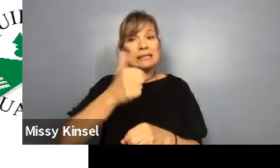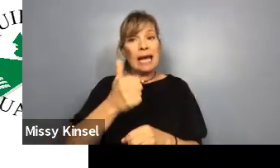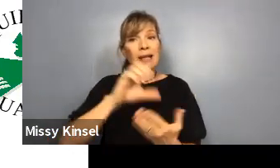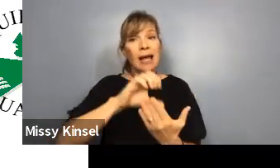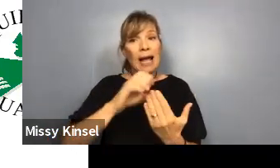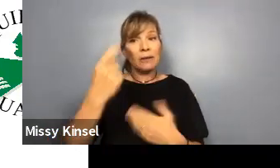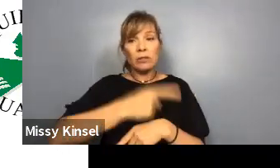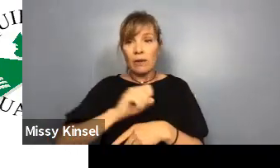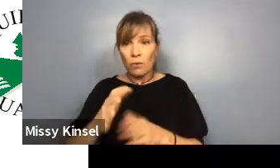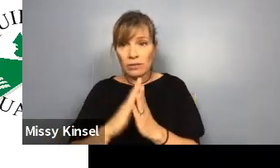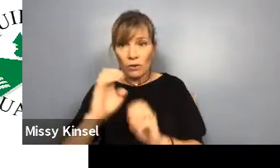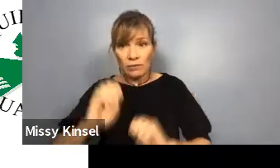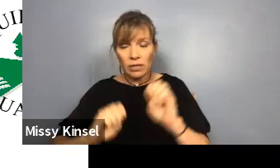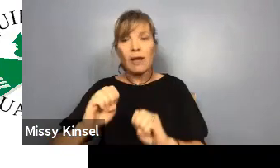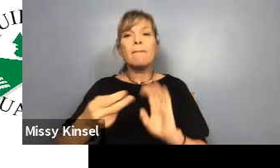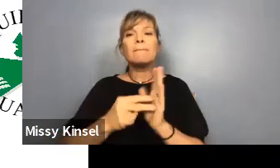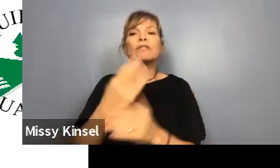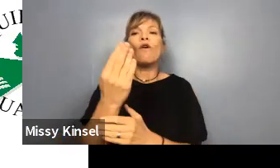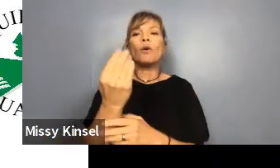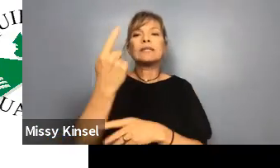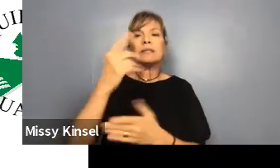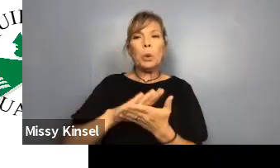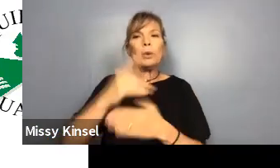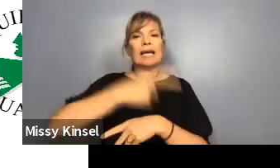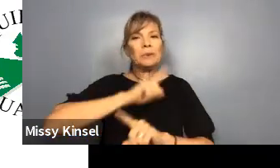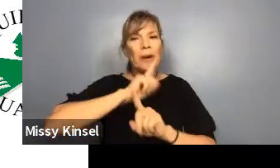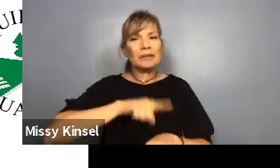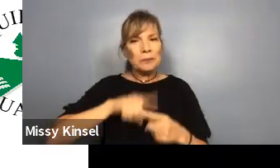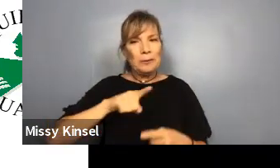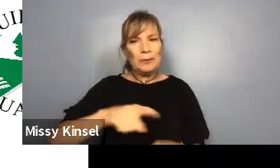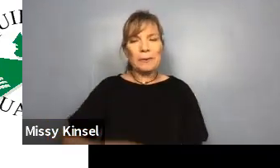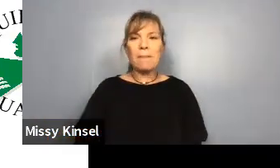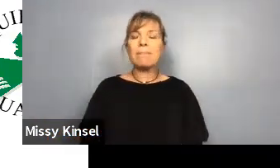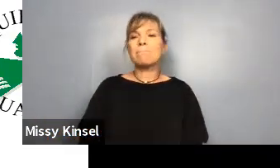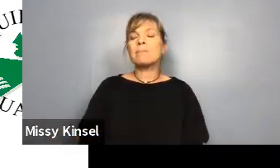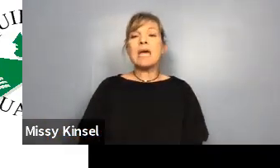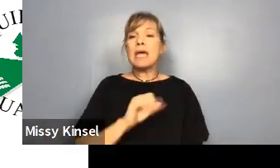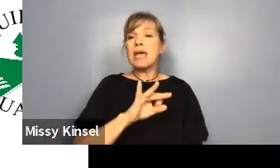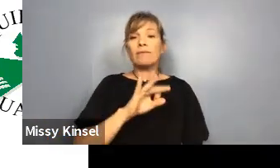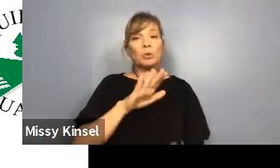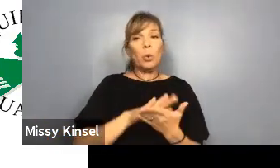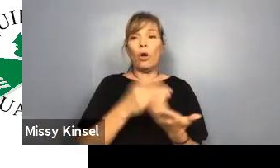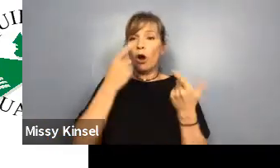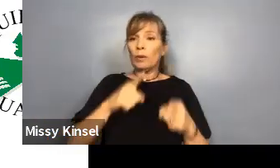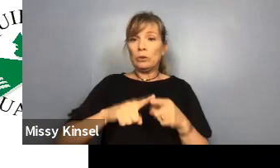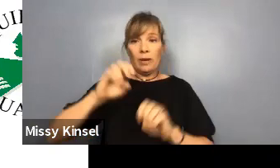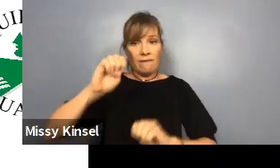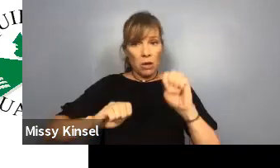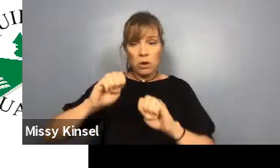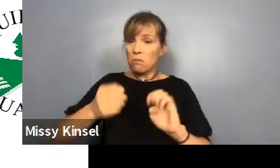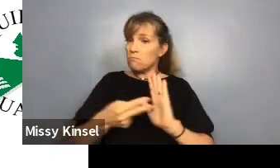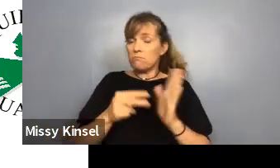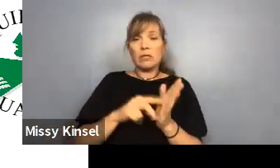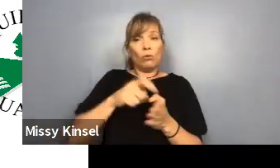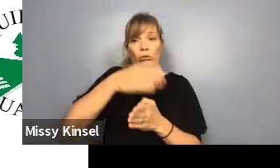you ask for an evaluation, they've got 14 school days to answer. If they agree to the evaluation, they're supposed to